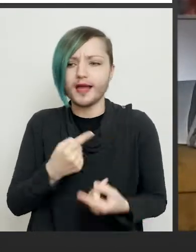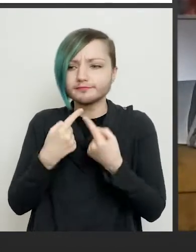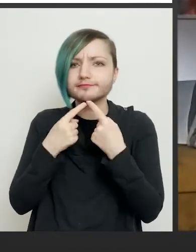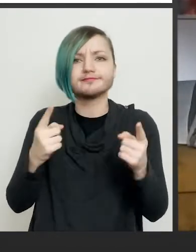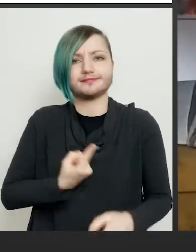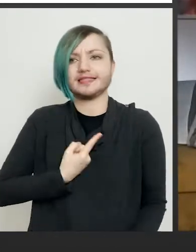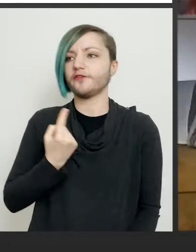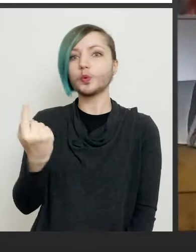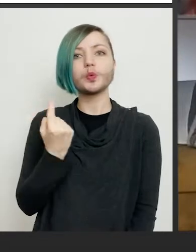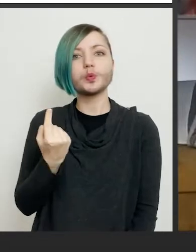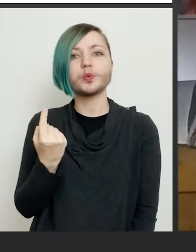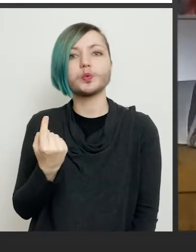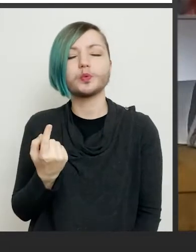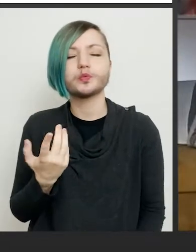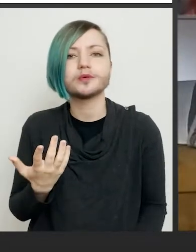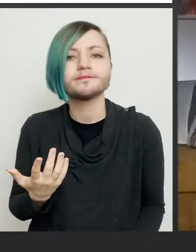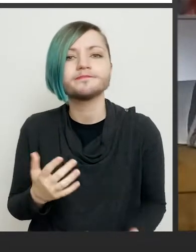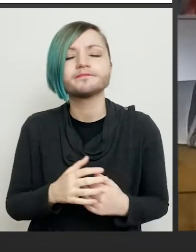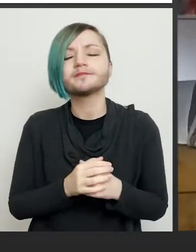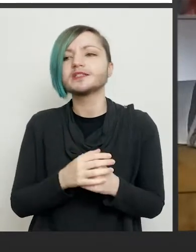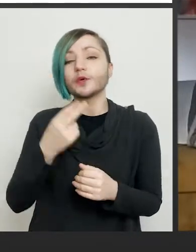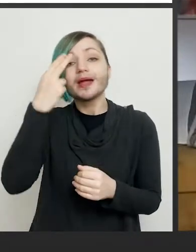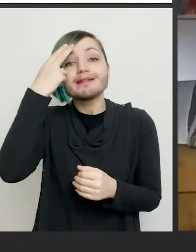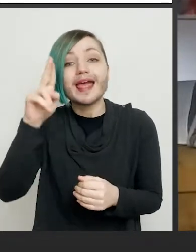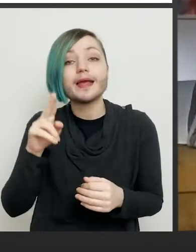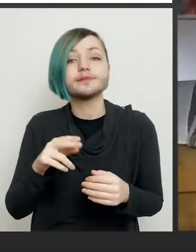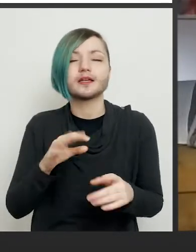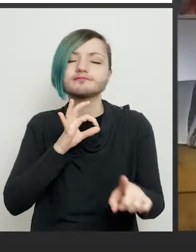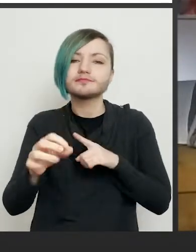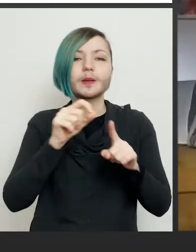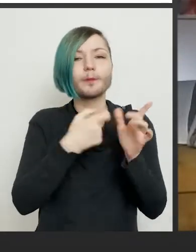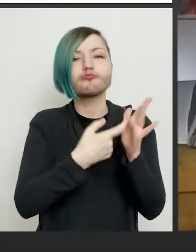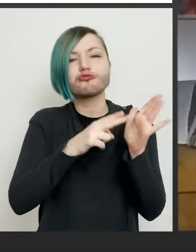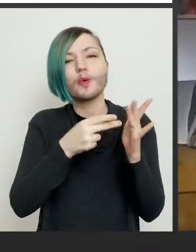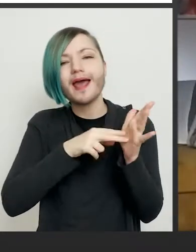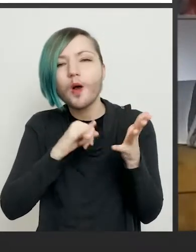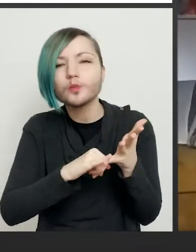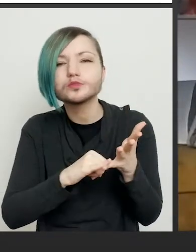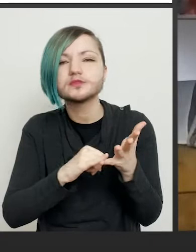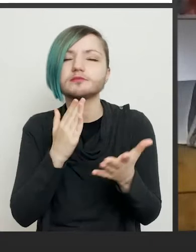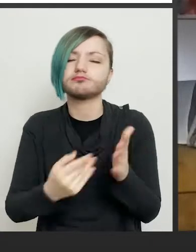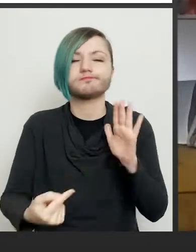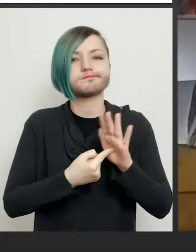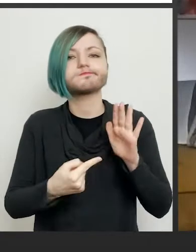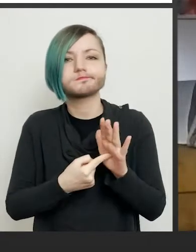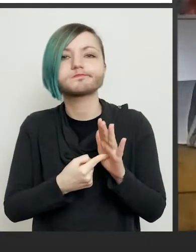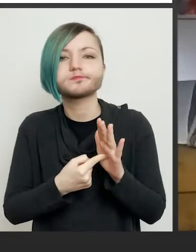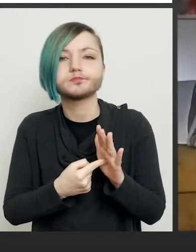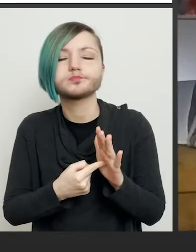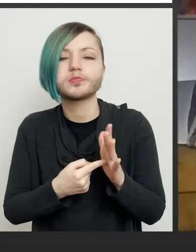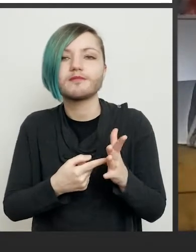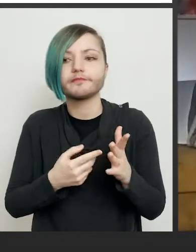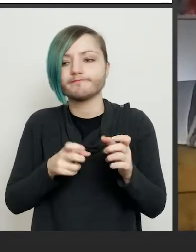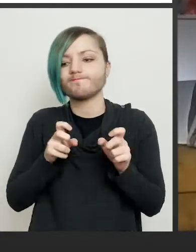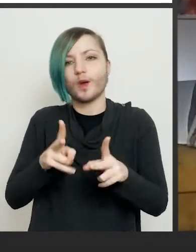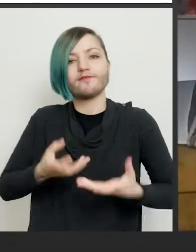are, and what we respond to. So I think names, and especially pronouns as well, are just a really, really fundamental part of who